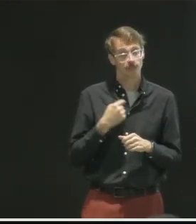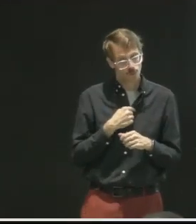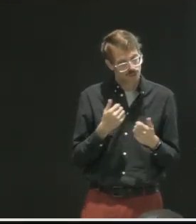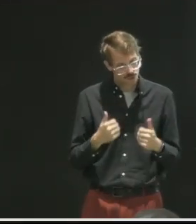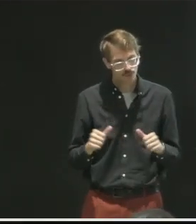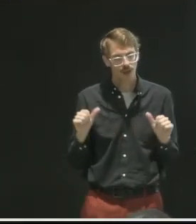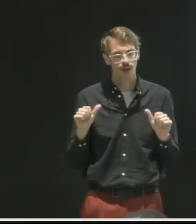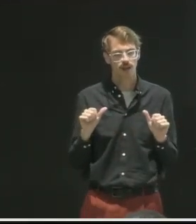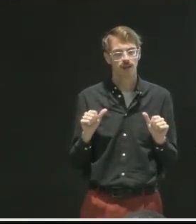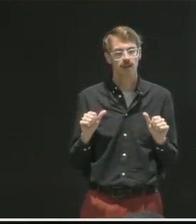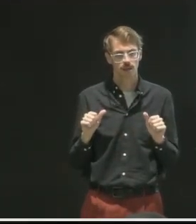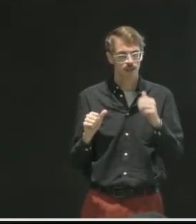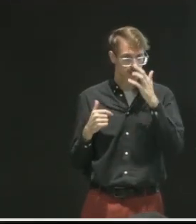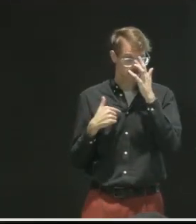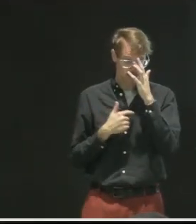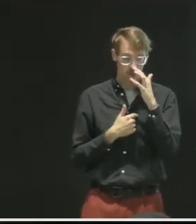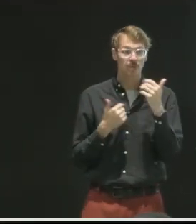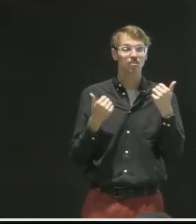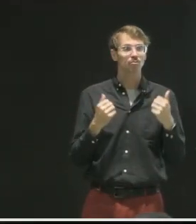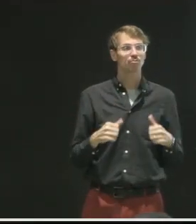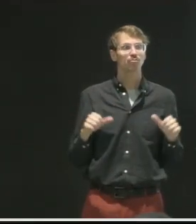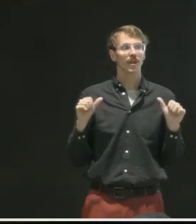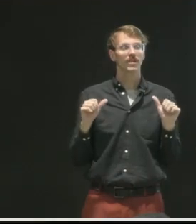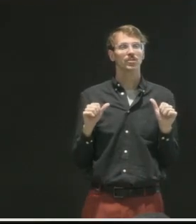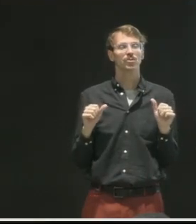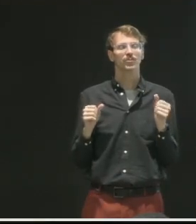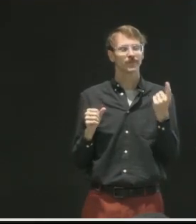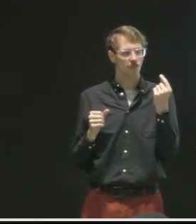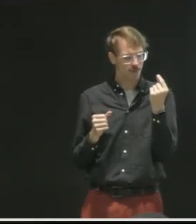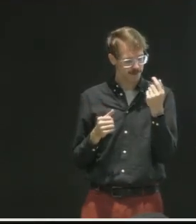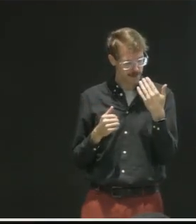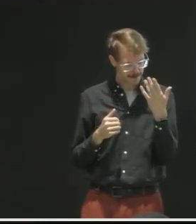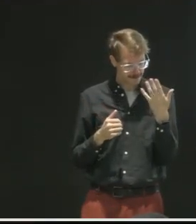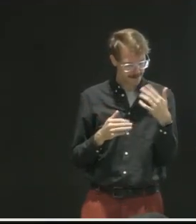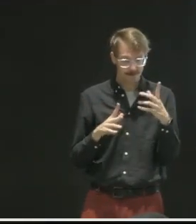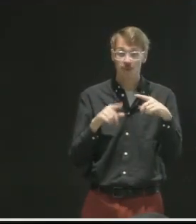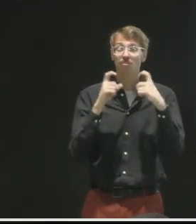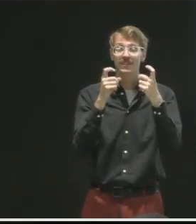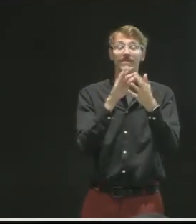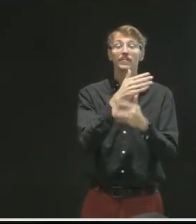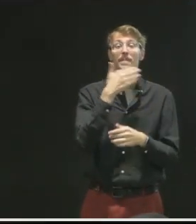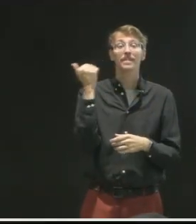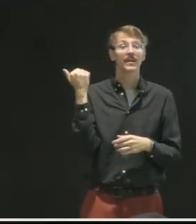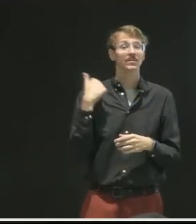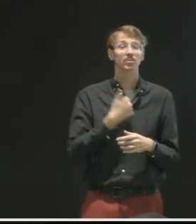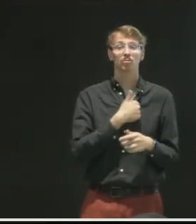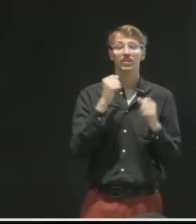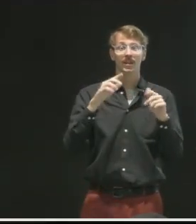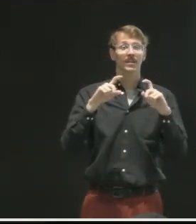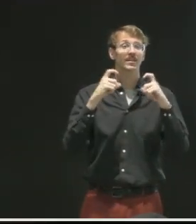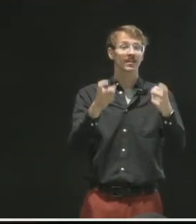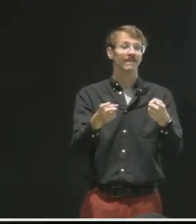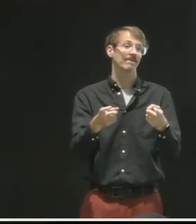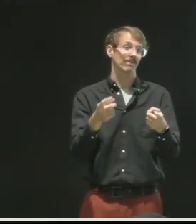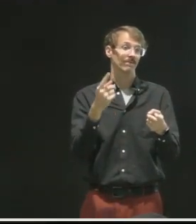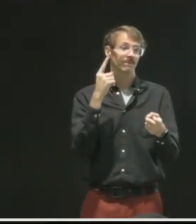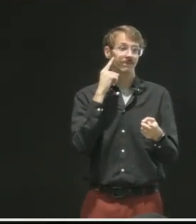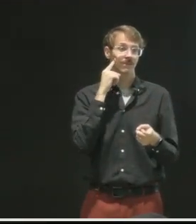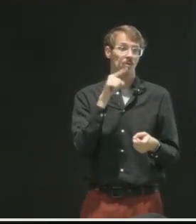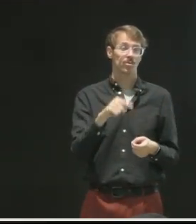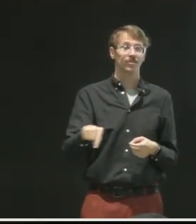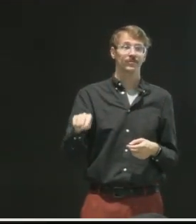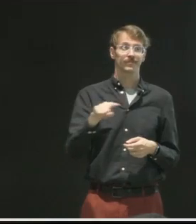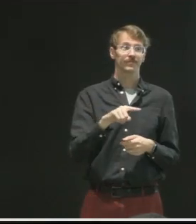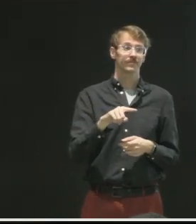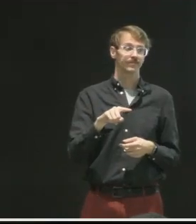we try to what is it to give the best that we can give to the to our